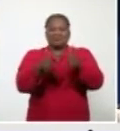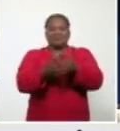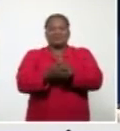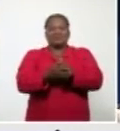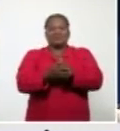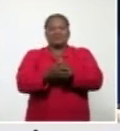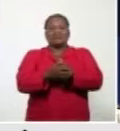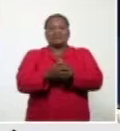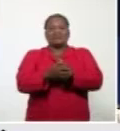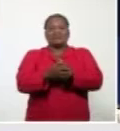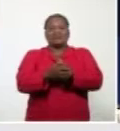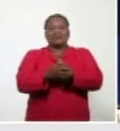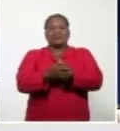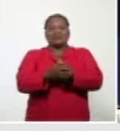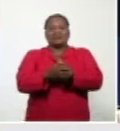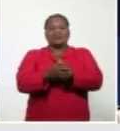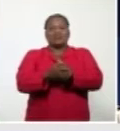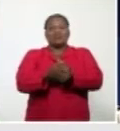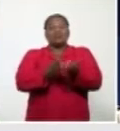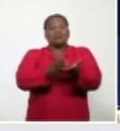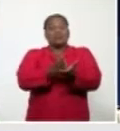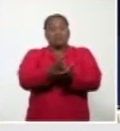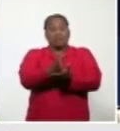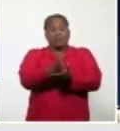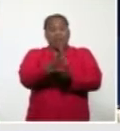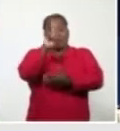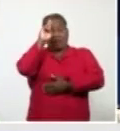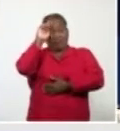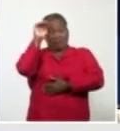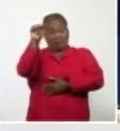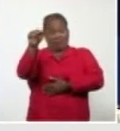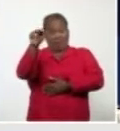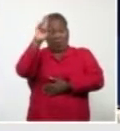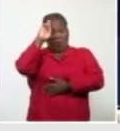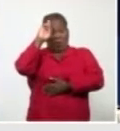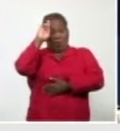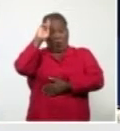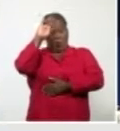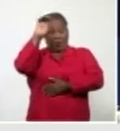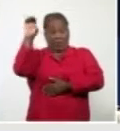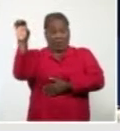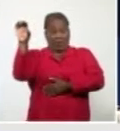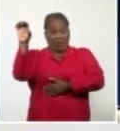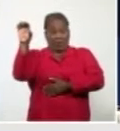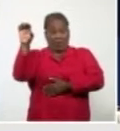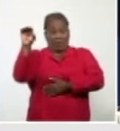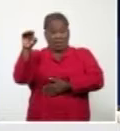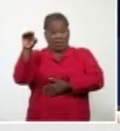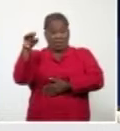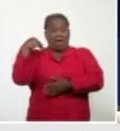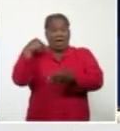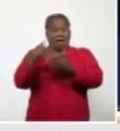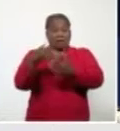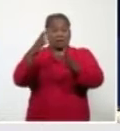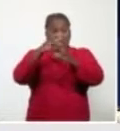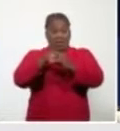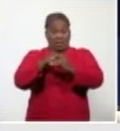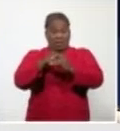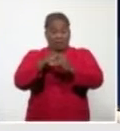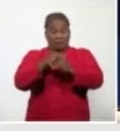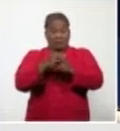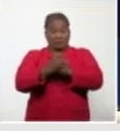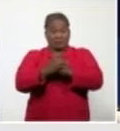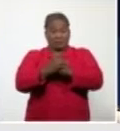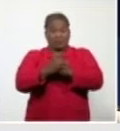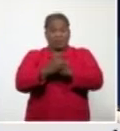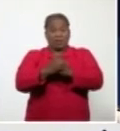have an additional day where we have we begin this briefing today with the good news that we